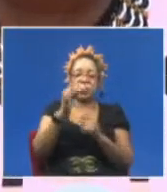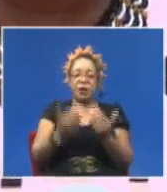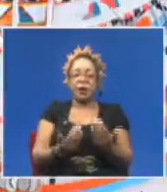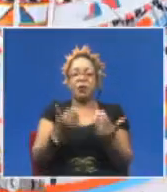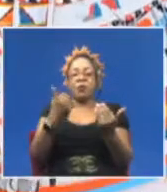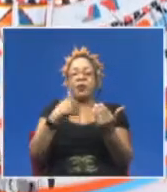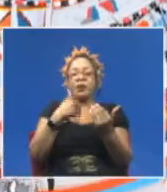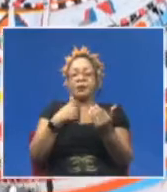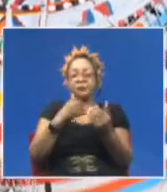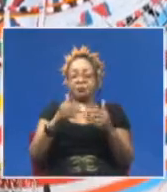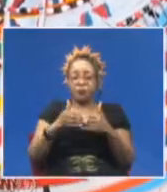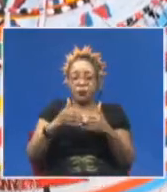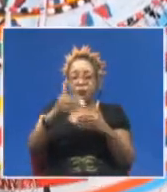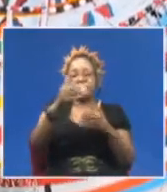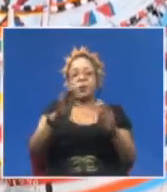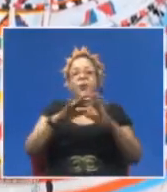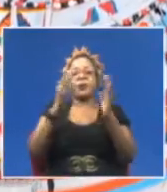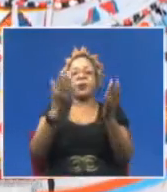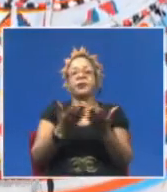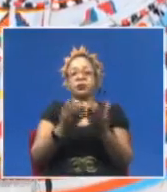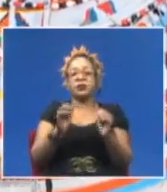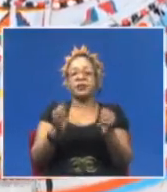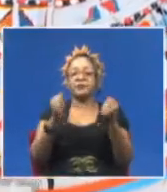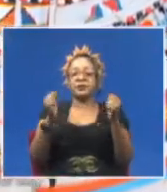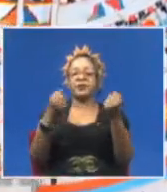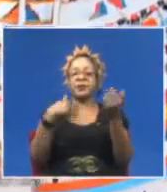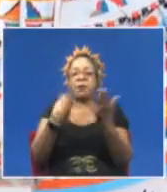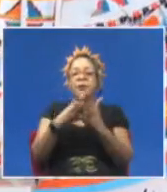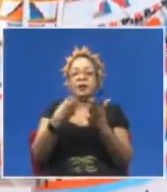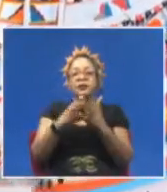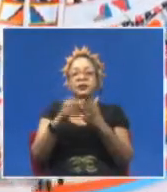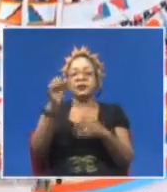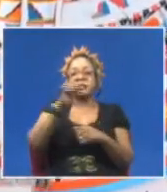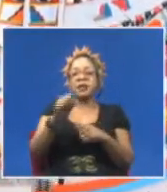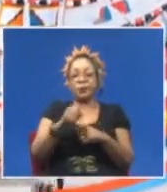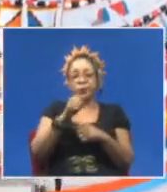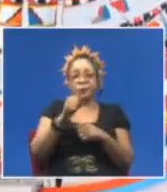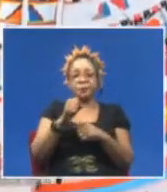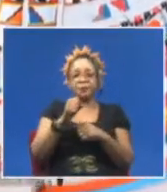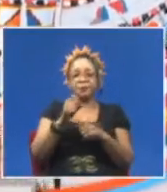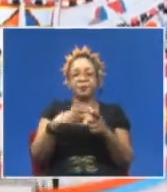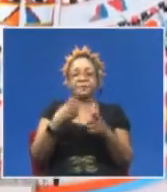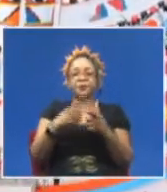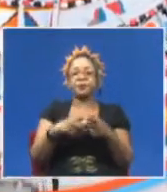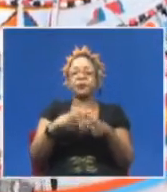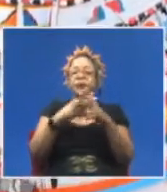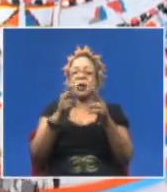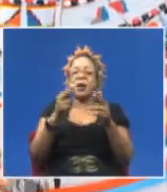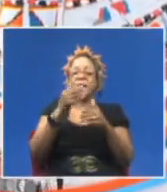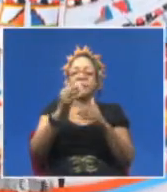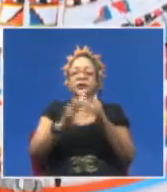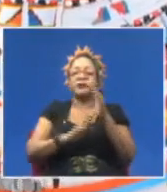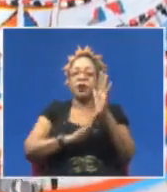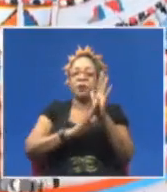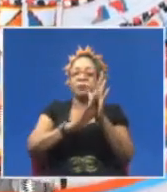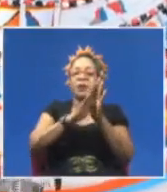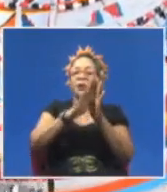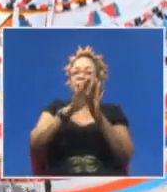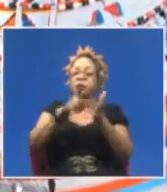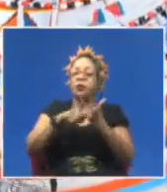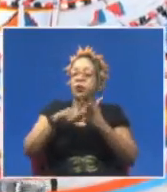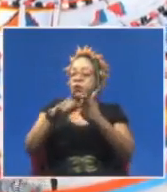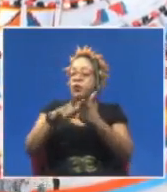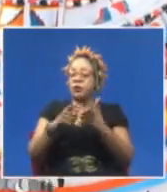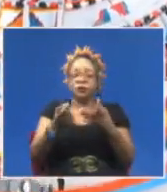with the world. Tukase pesa yetu kwa sako na ukaanza tu maendeleo hapo hapo kapatia sisi maloan kidogo